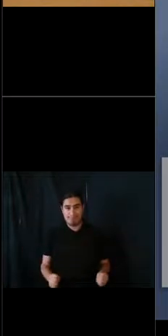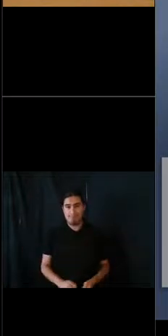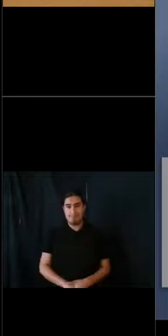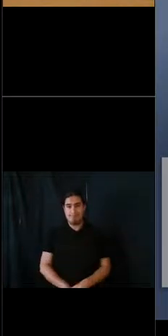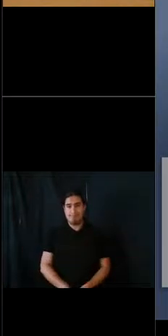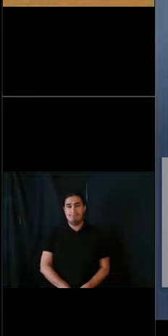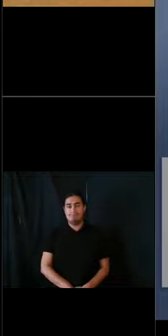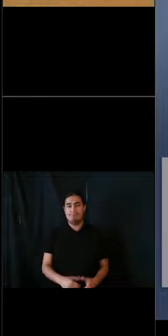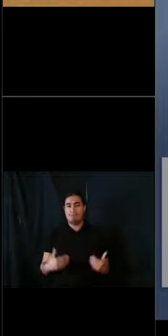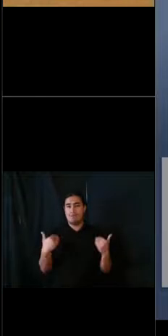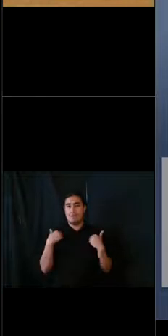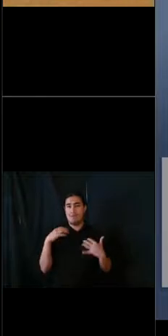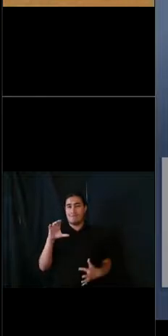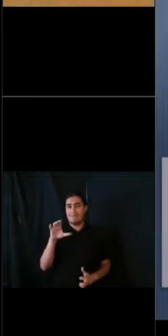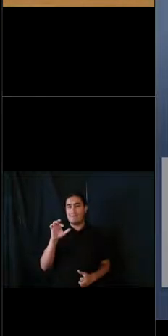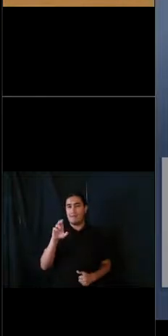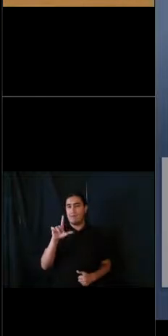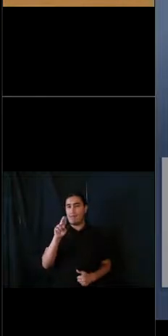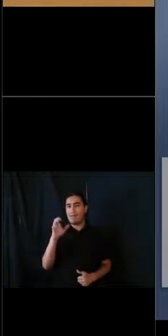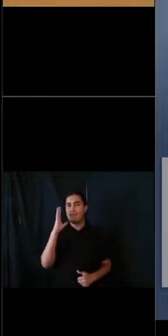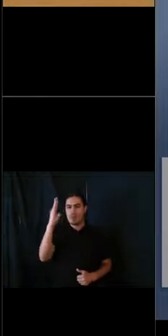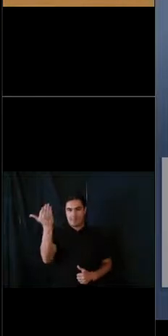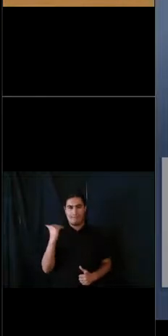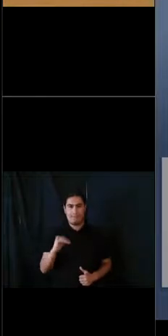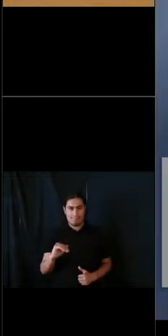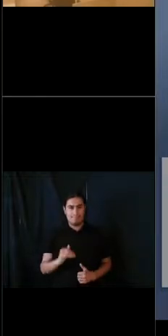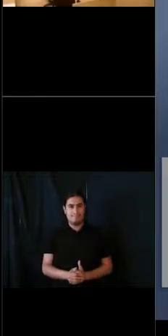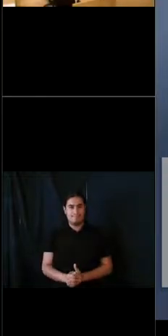and you have caroline that will be next